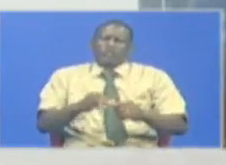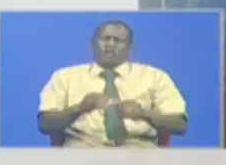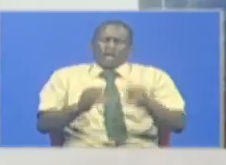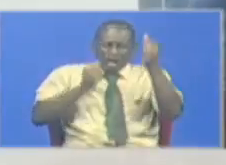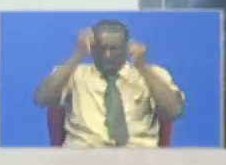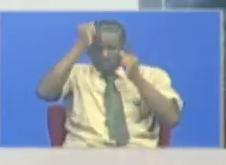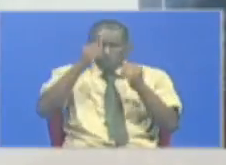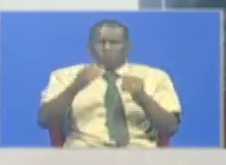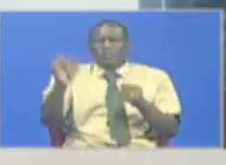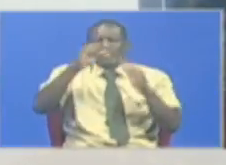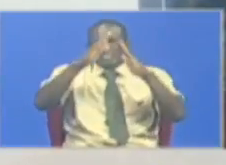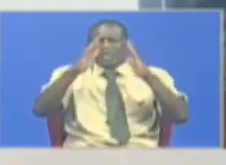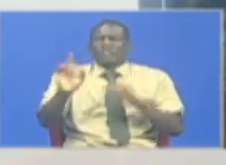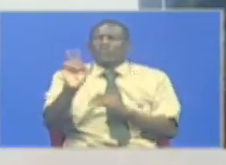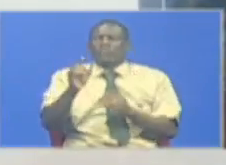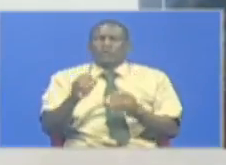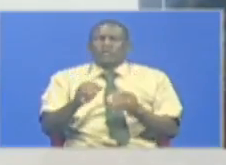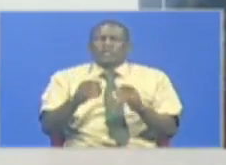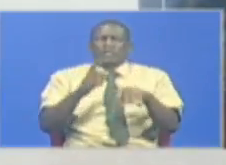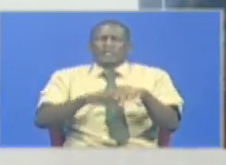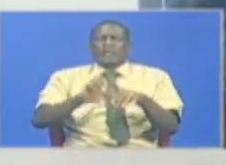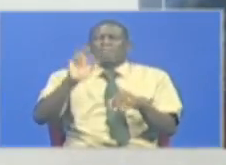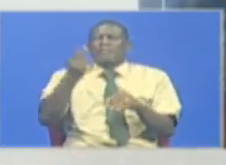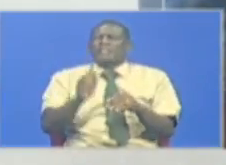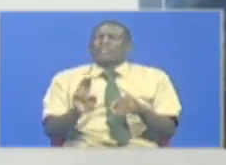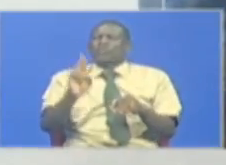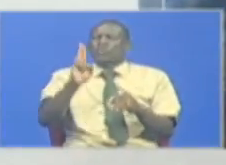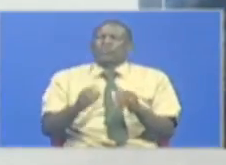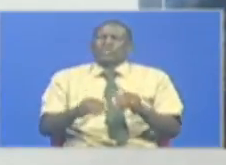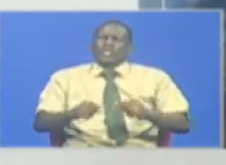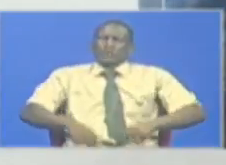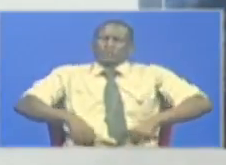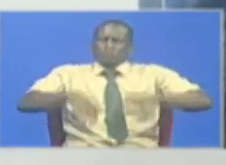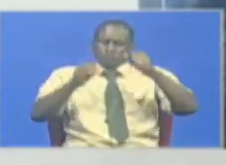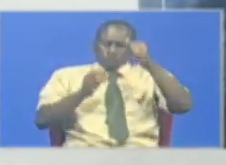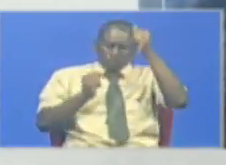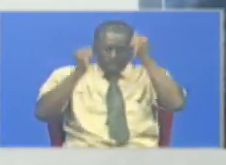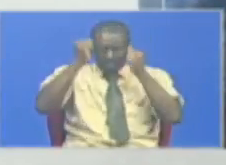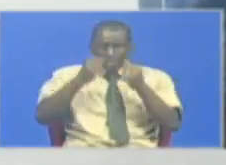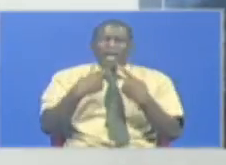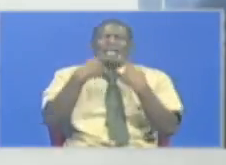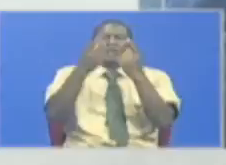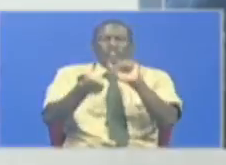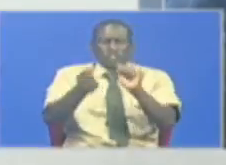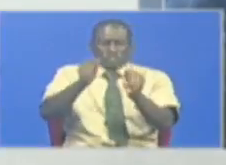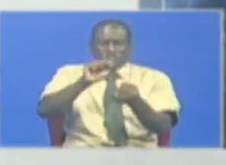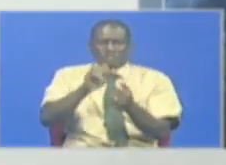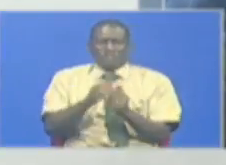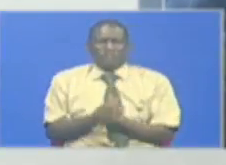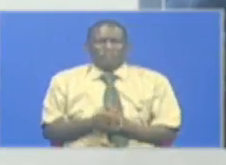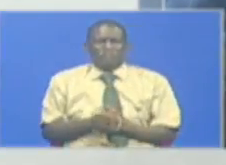at State House, Nairobi, when President Kenyatta, the Commander-in-Chief of the Defense Forces, announced the changes.